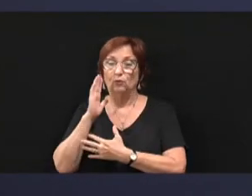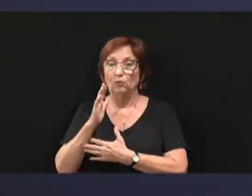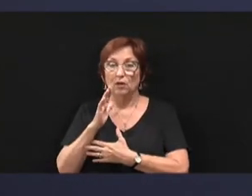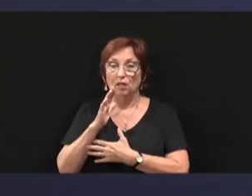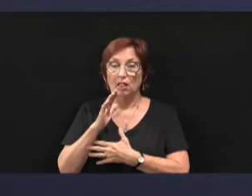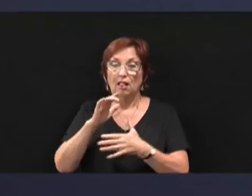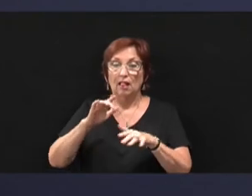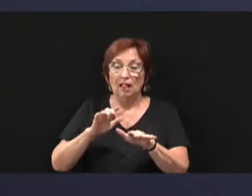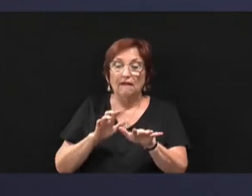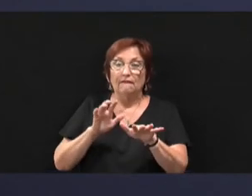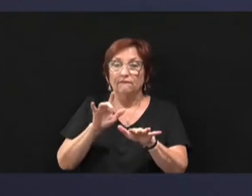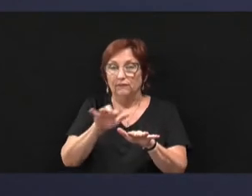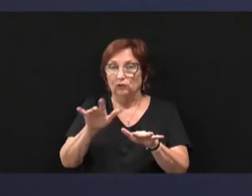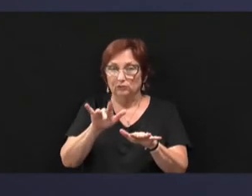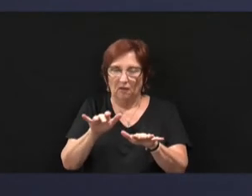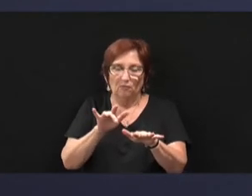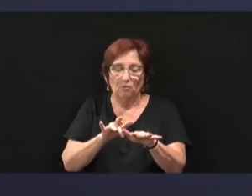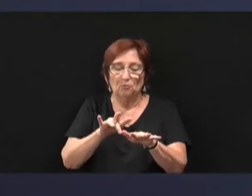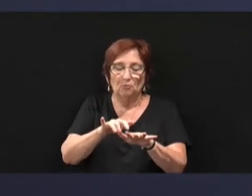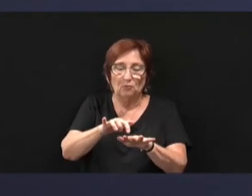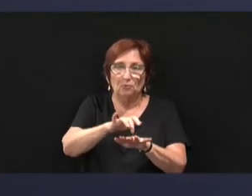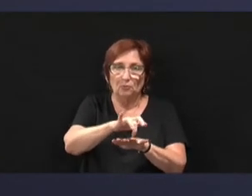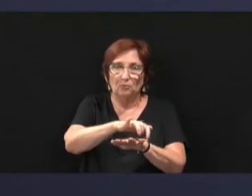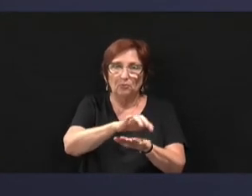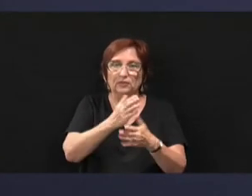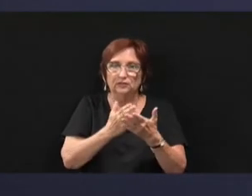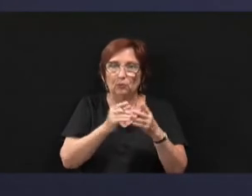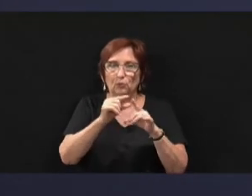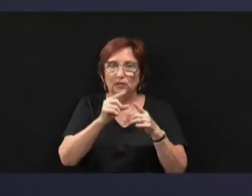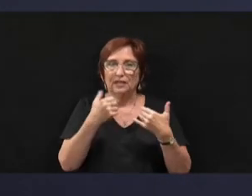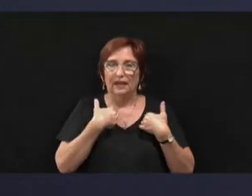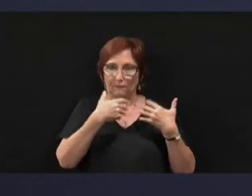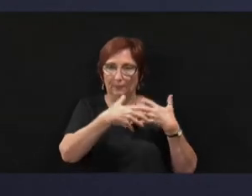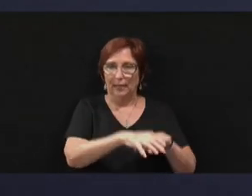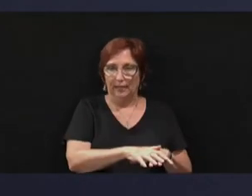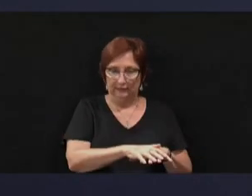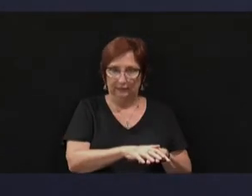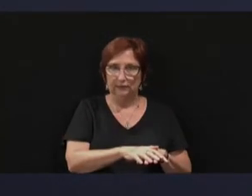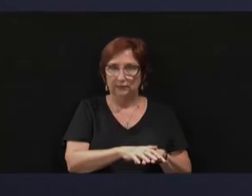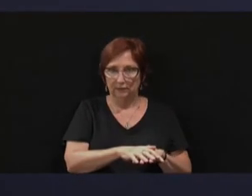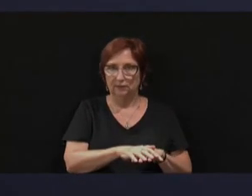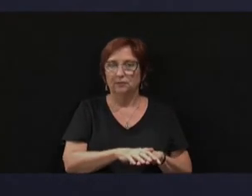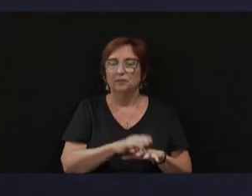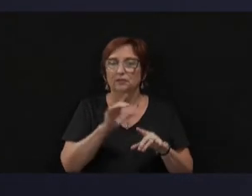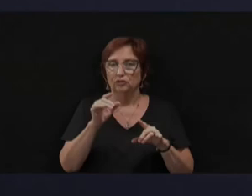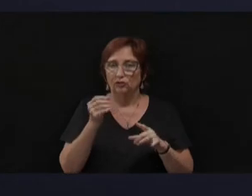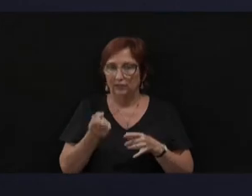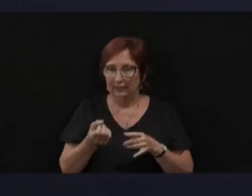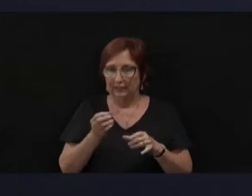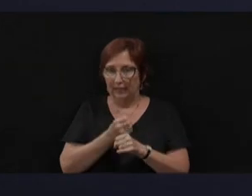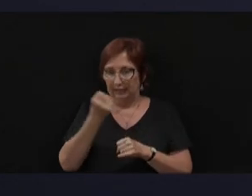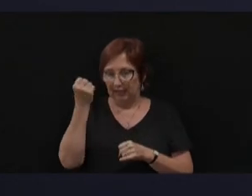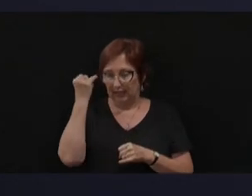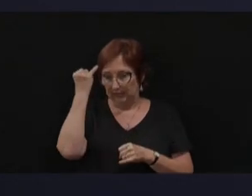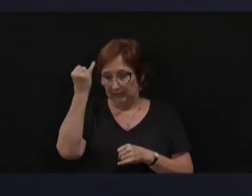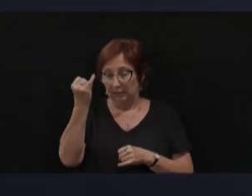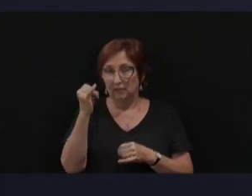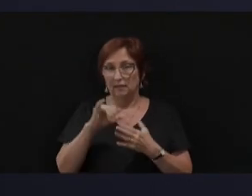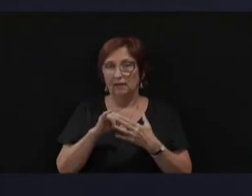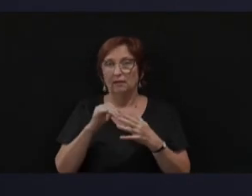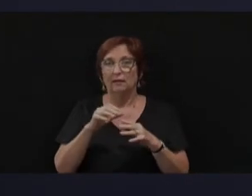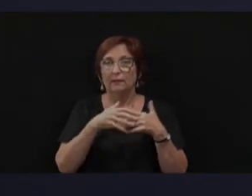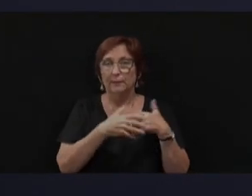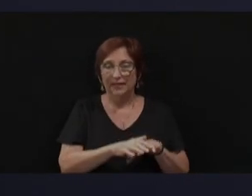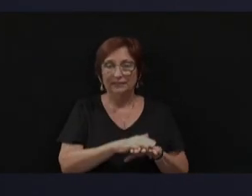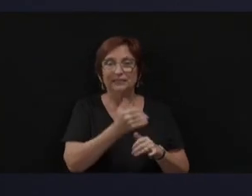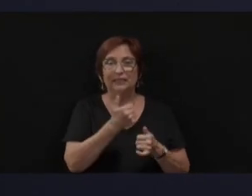fingerspell some words that have blends. So you can get the idea that the blends, each